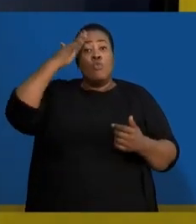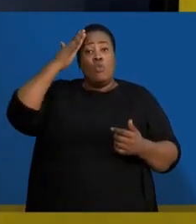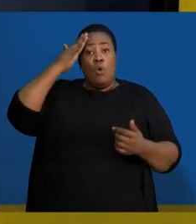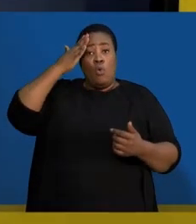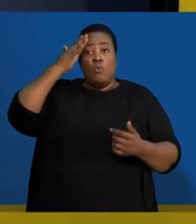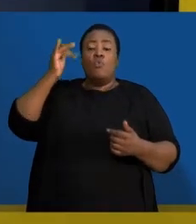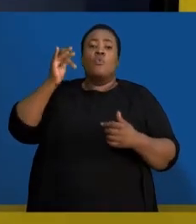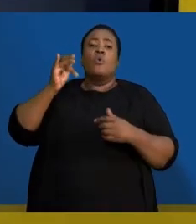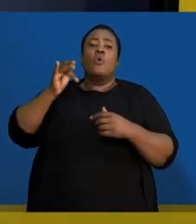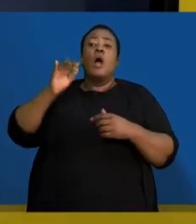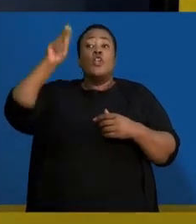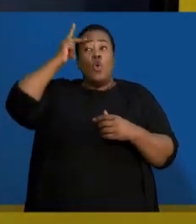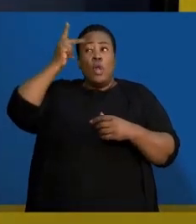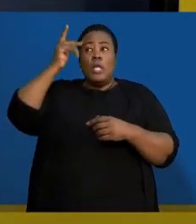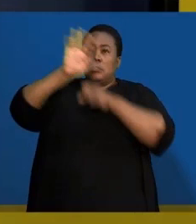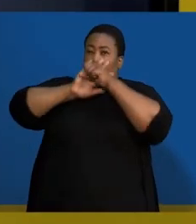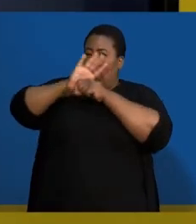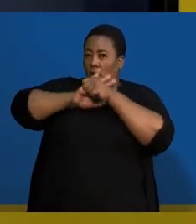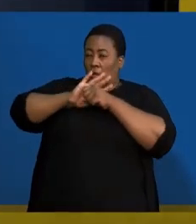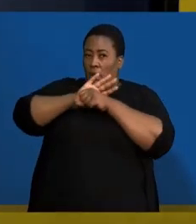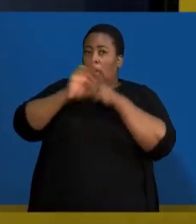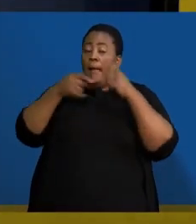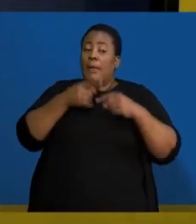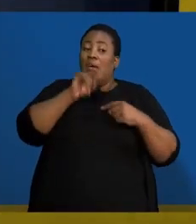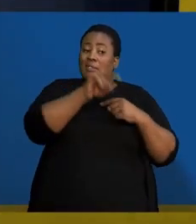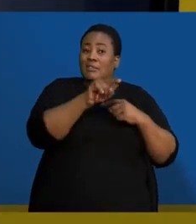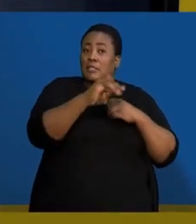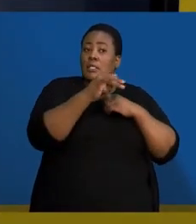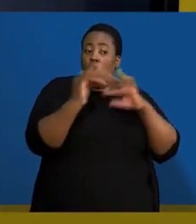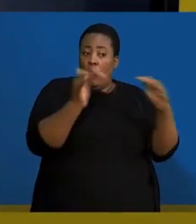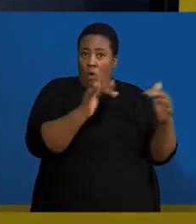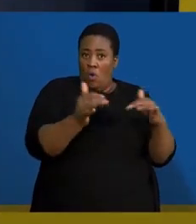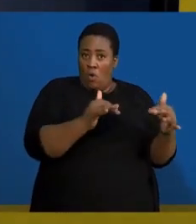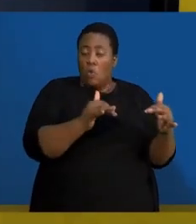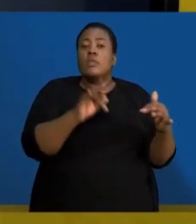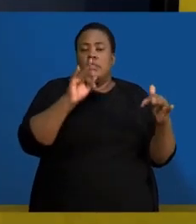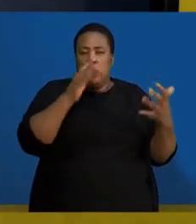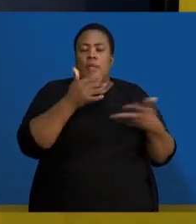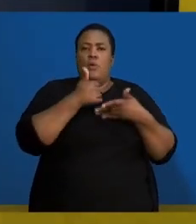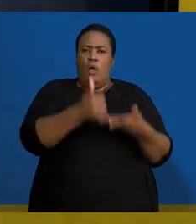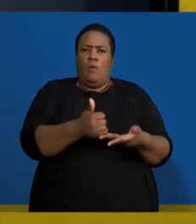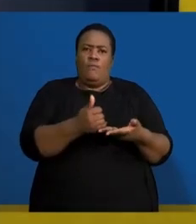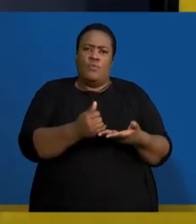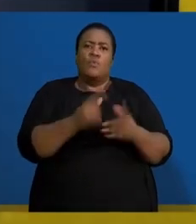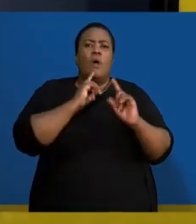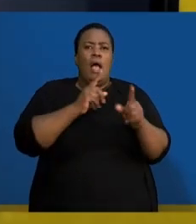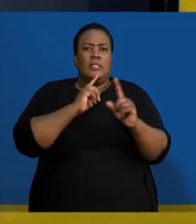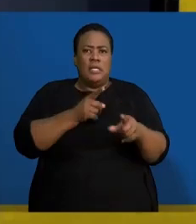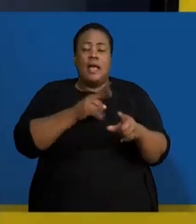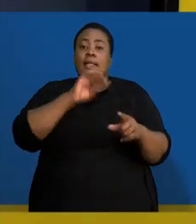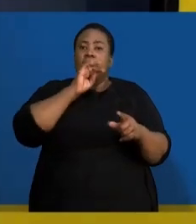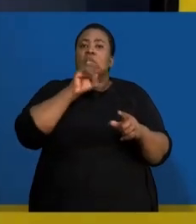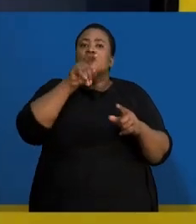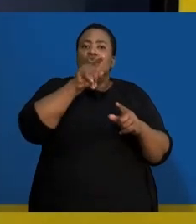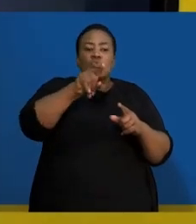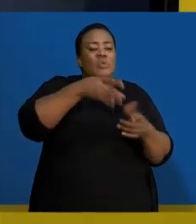it goes back to those choices that you have to make when you answer these questions, that you should have studied that section even if